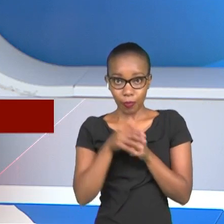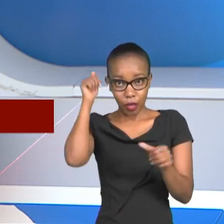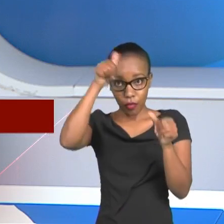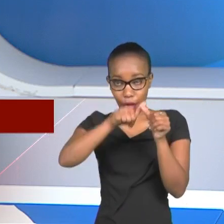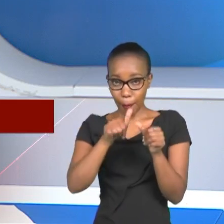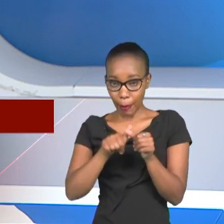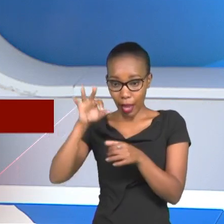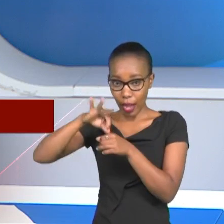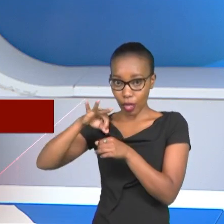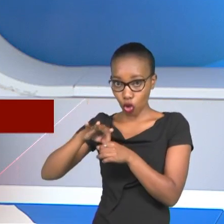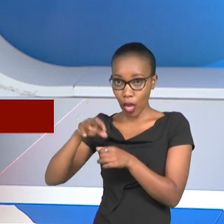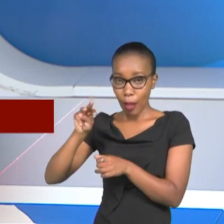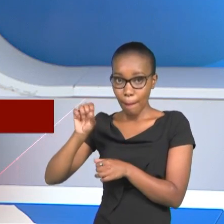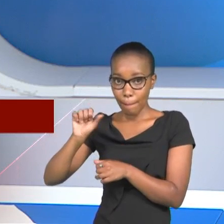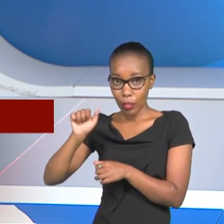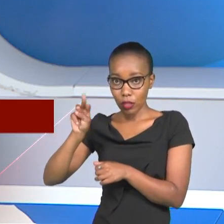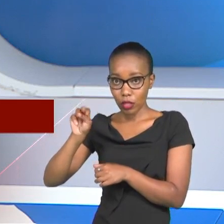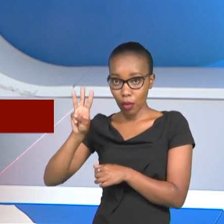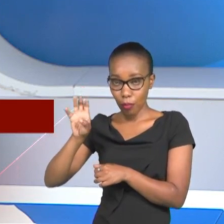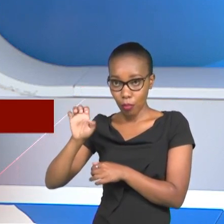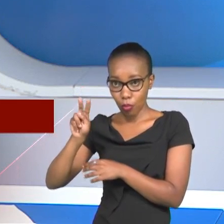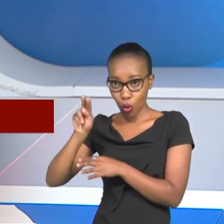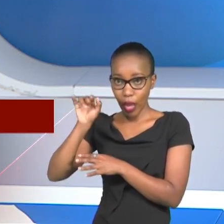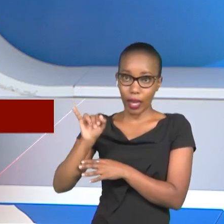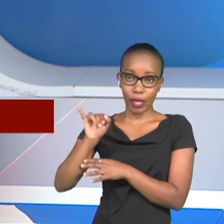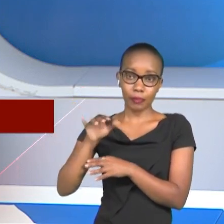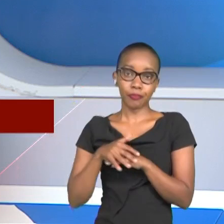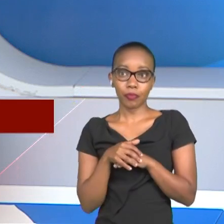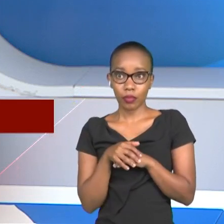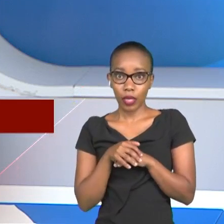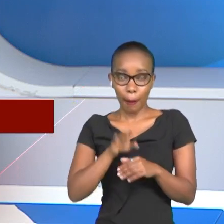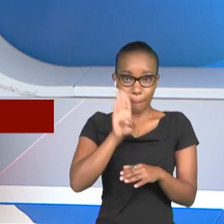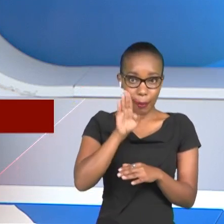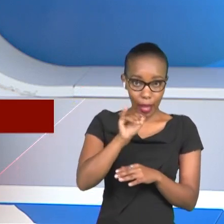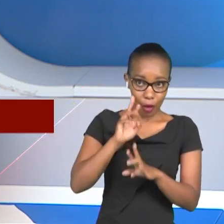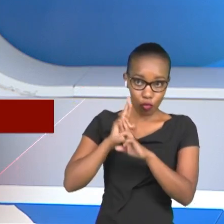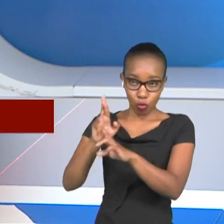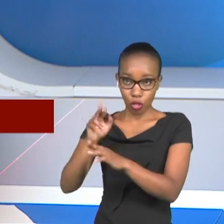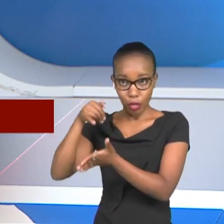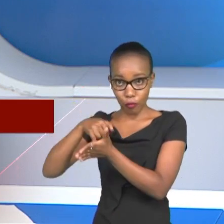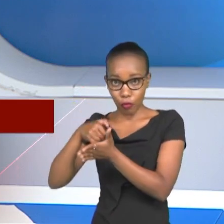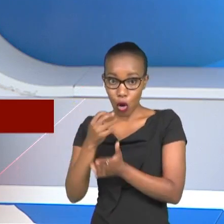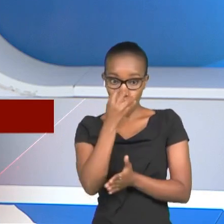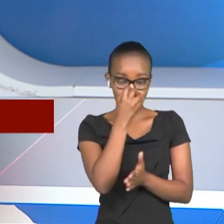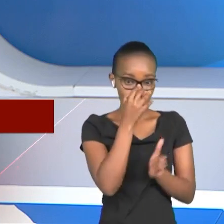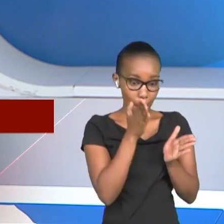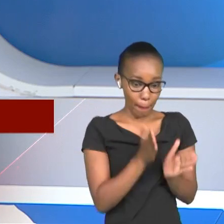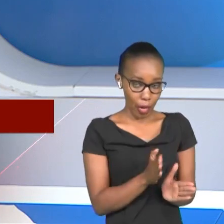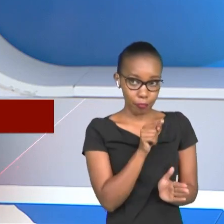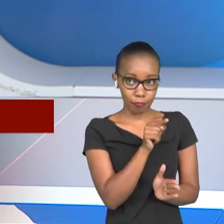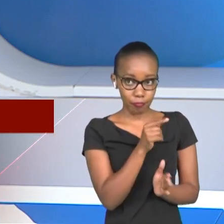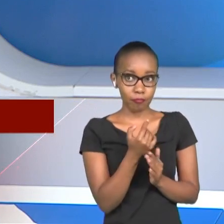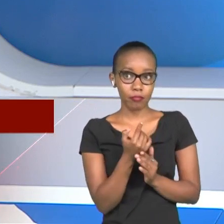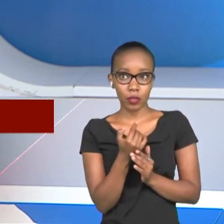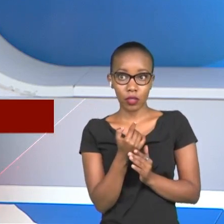MSAMBWENI by-elections that also brought life to the very tantalizing document, the BBR report. Did Ruto's man Faisal Badr win